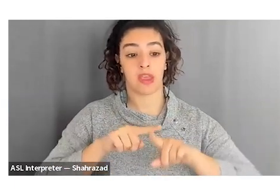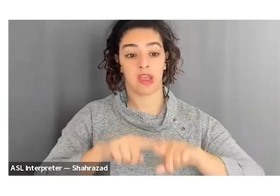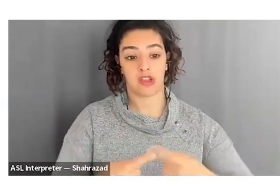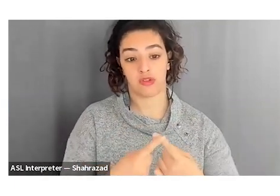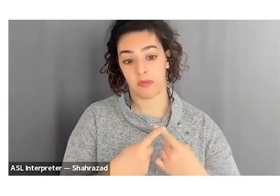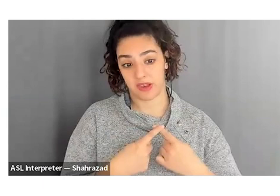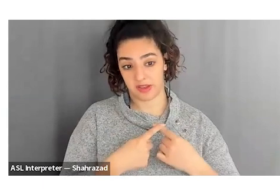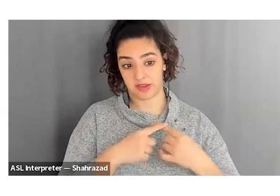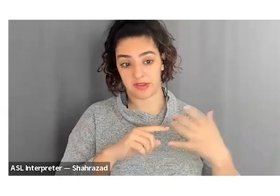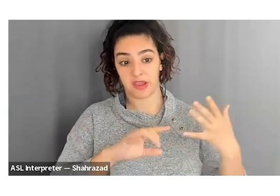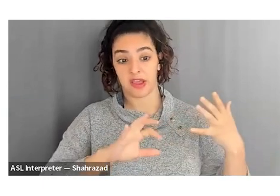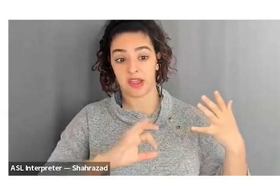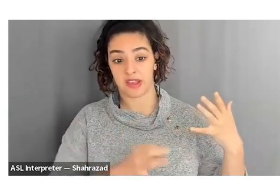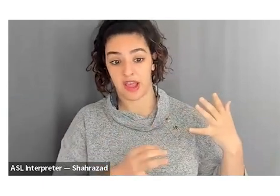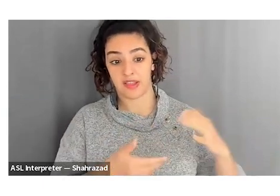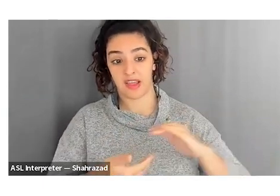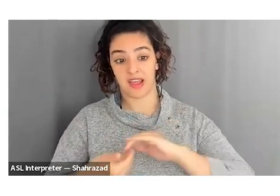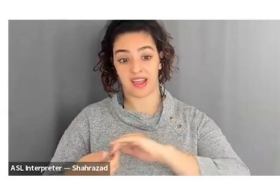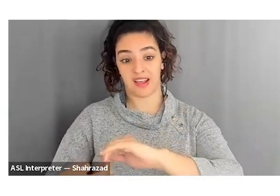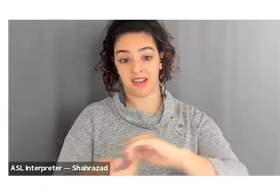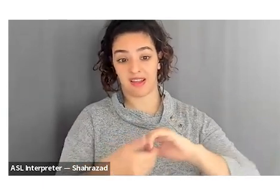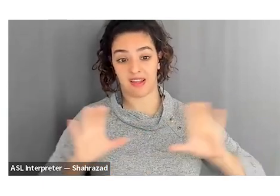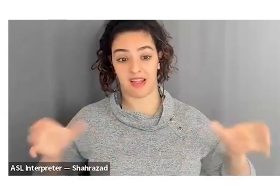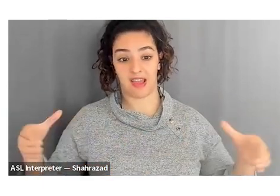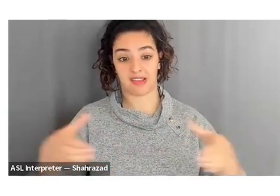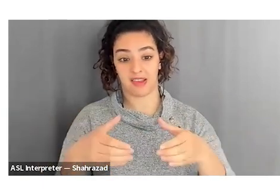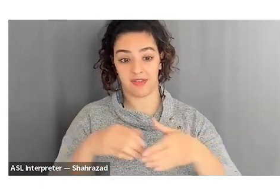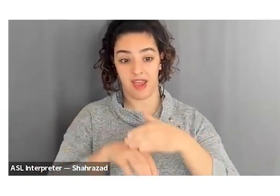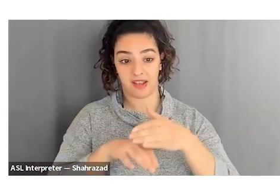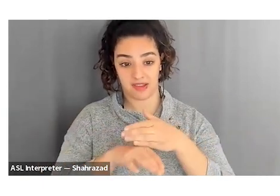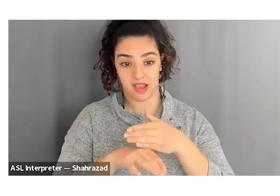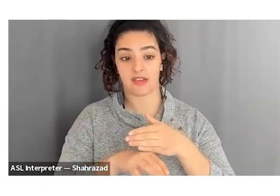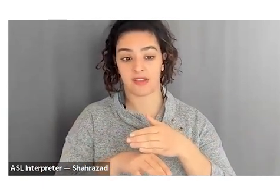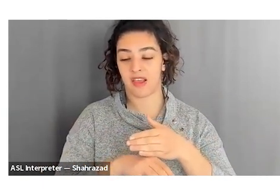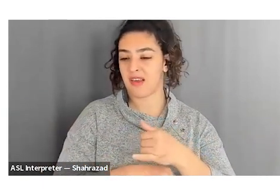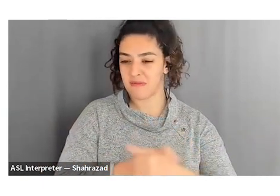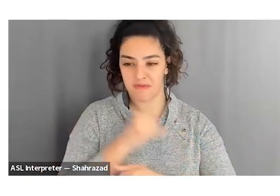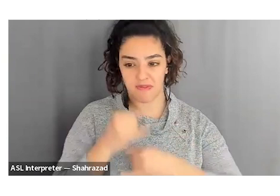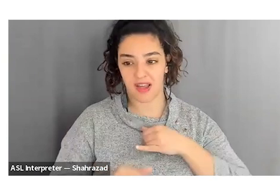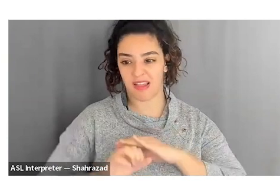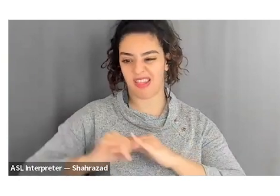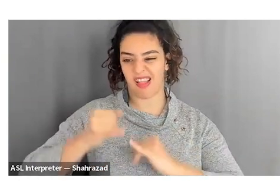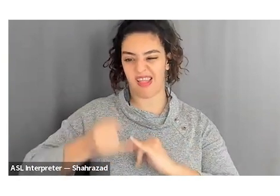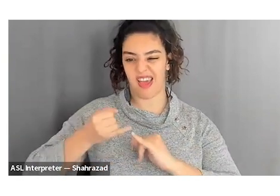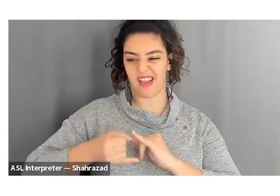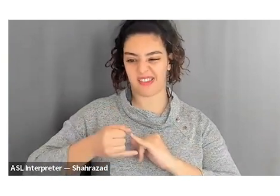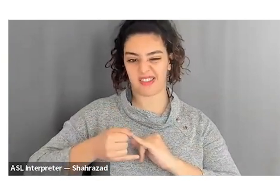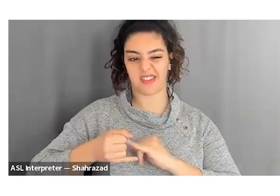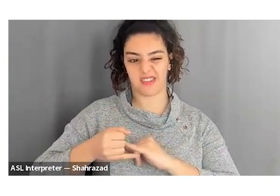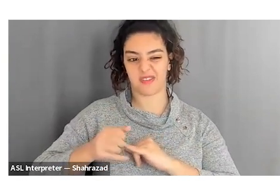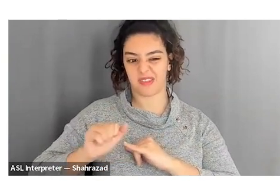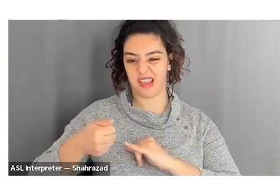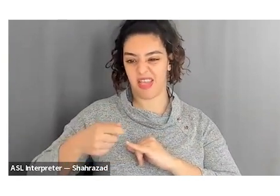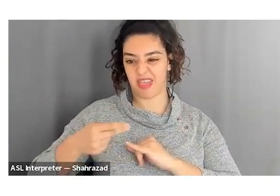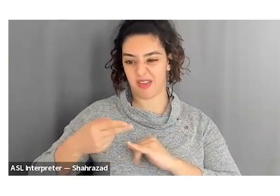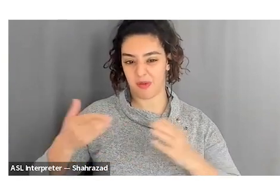ninth principle is collective access. And finally, the 10th principle is